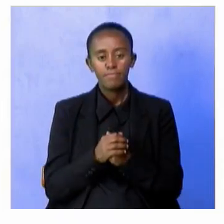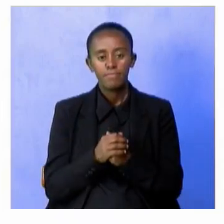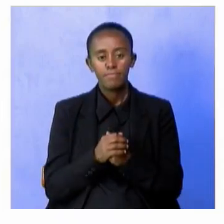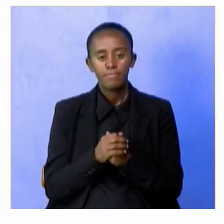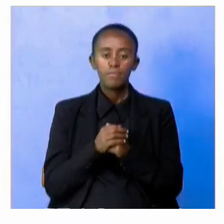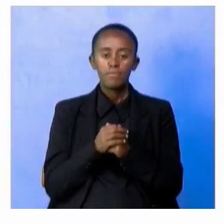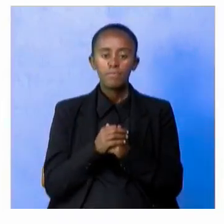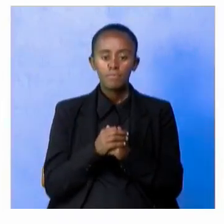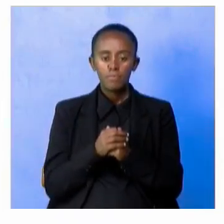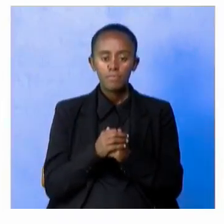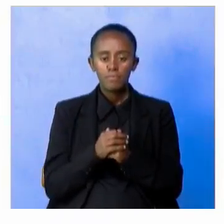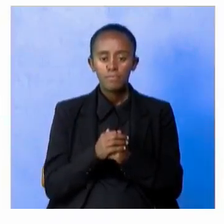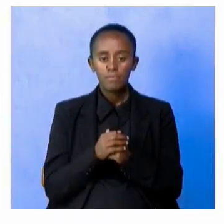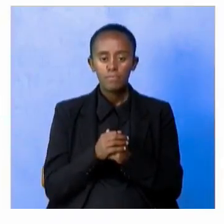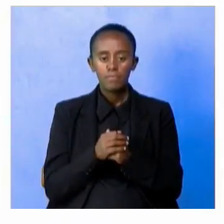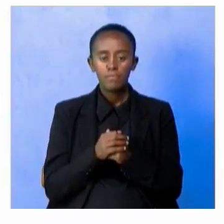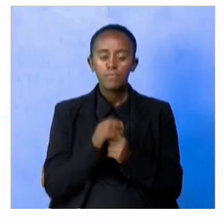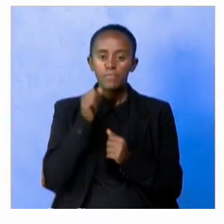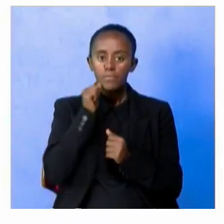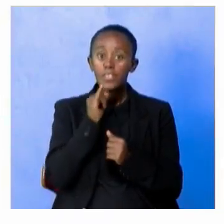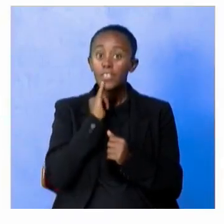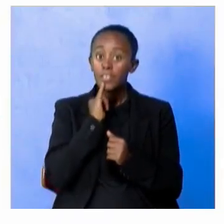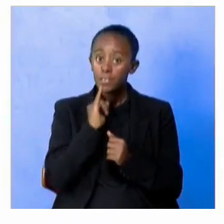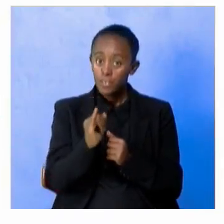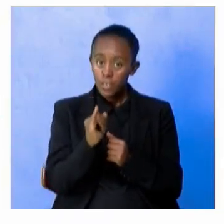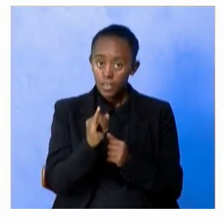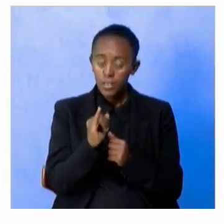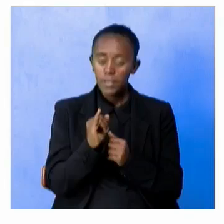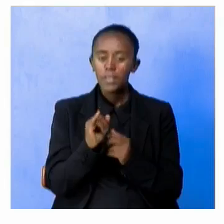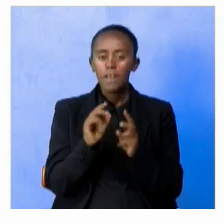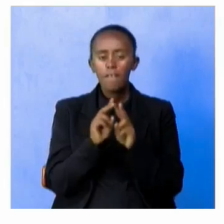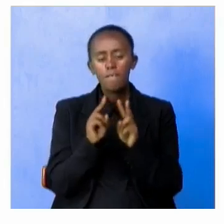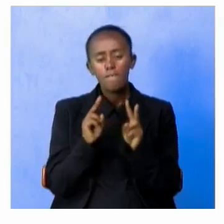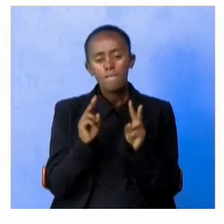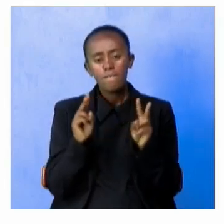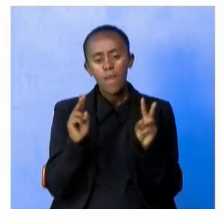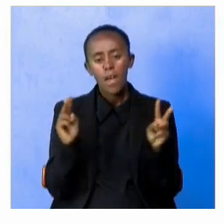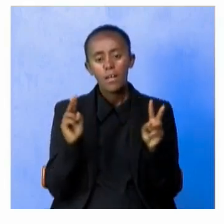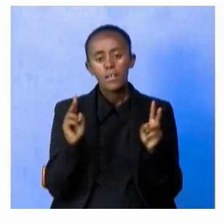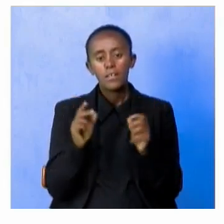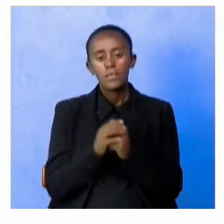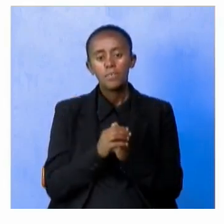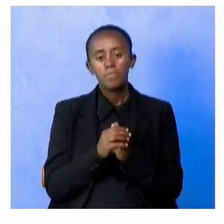Number 2, she is very